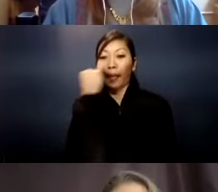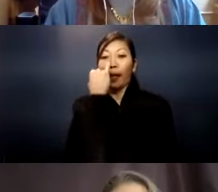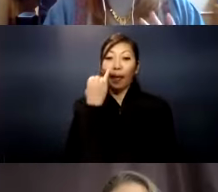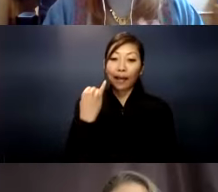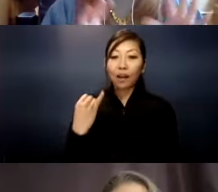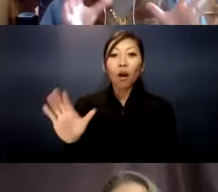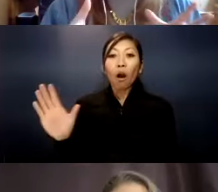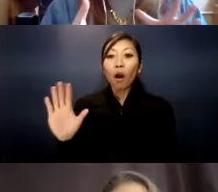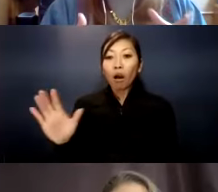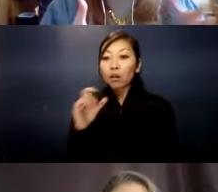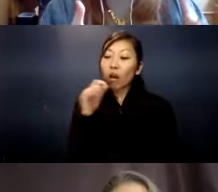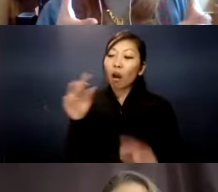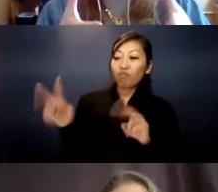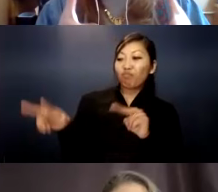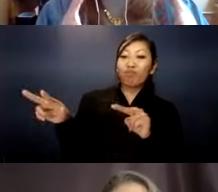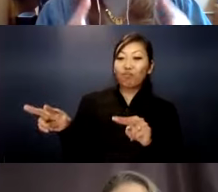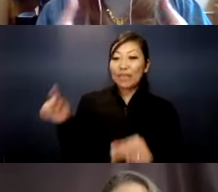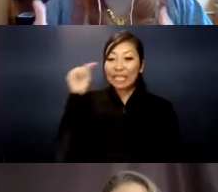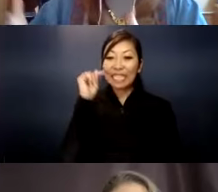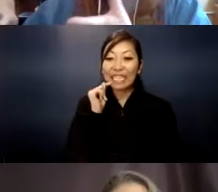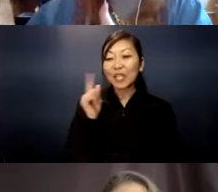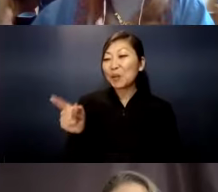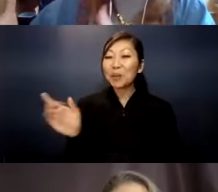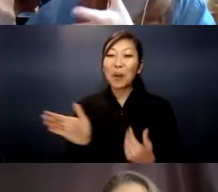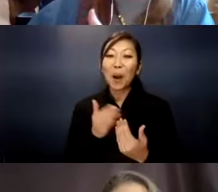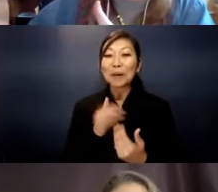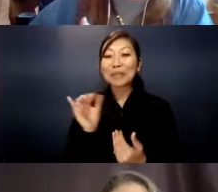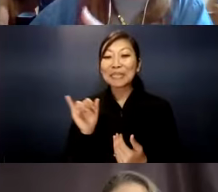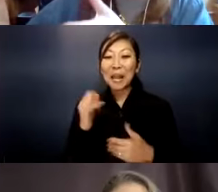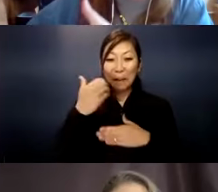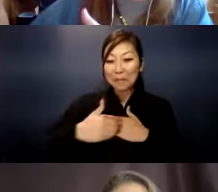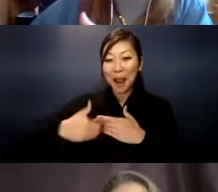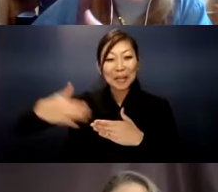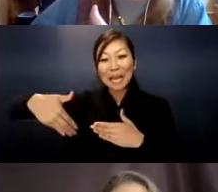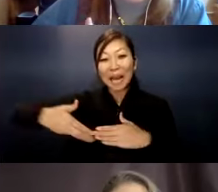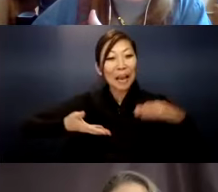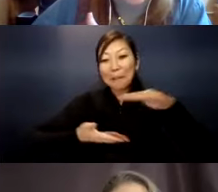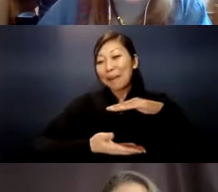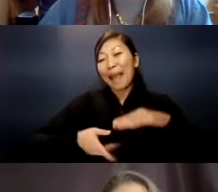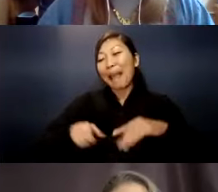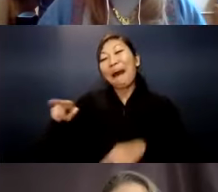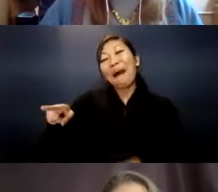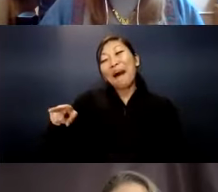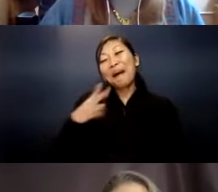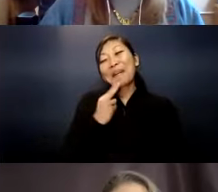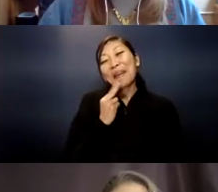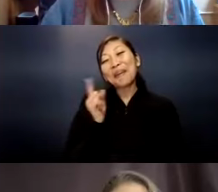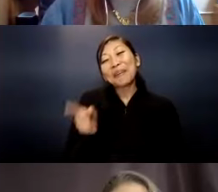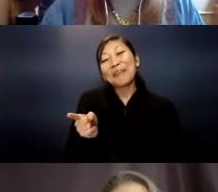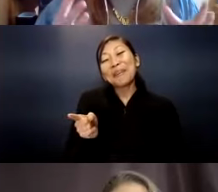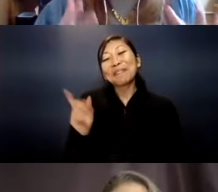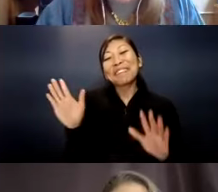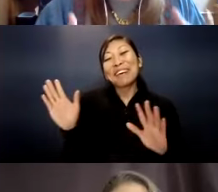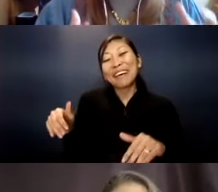Teenagers aren't just like little pieces of bread dough that are going to turn into fully fledged bread adults someday.